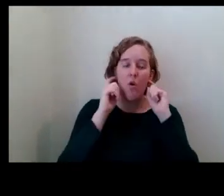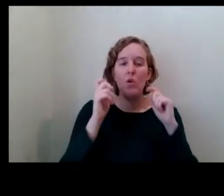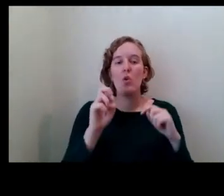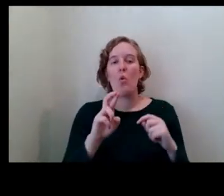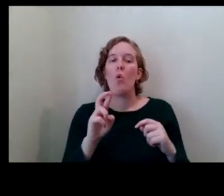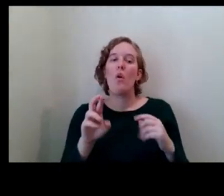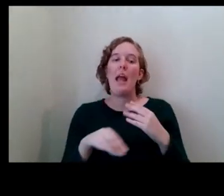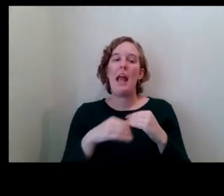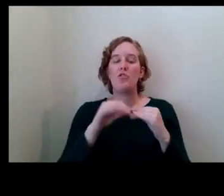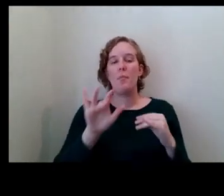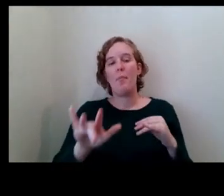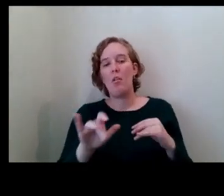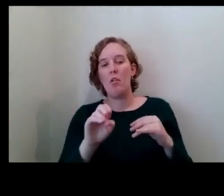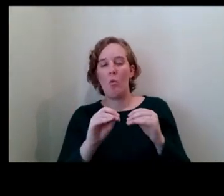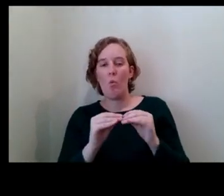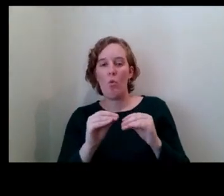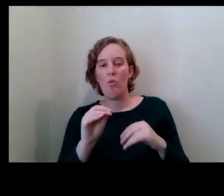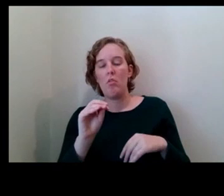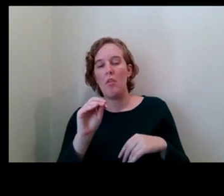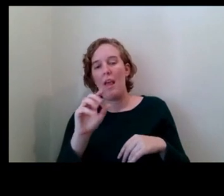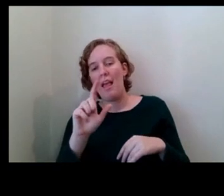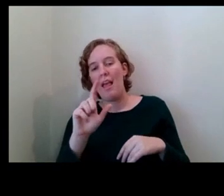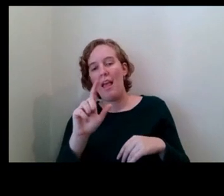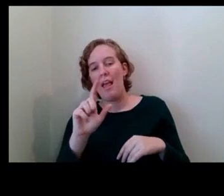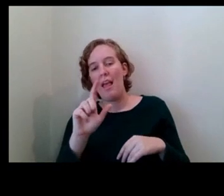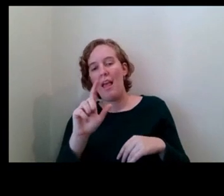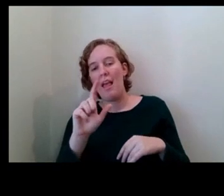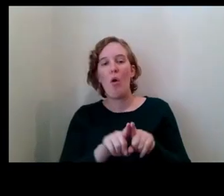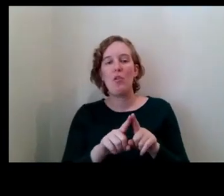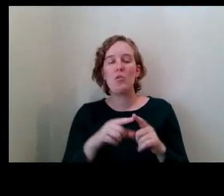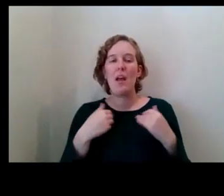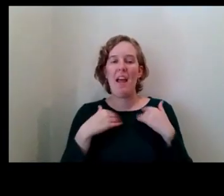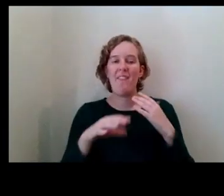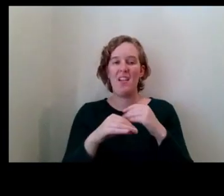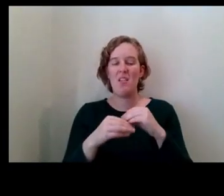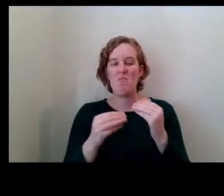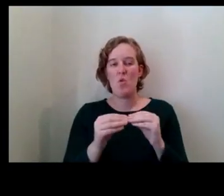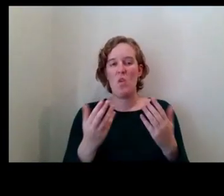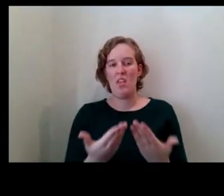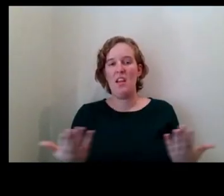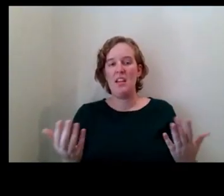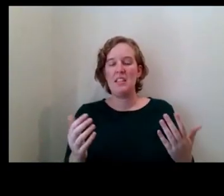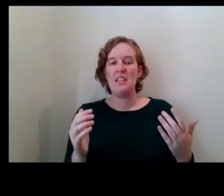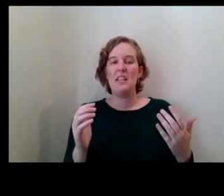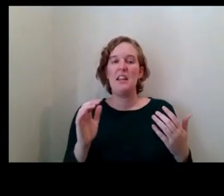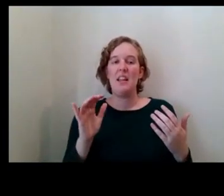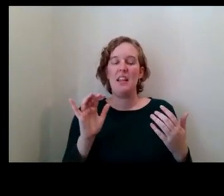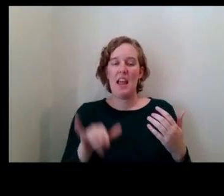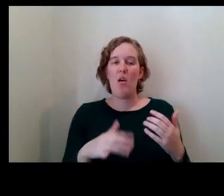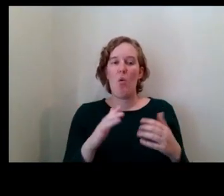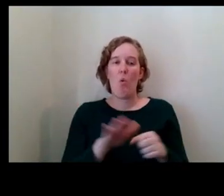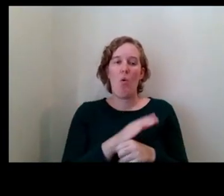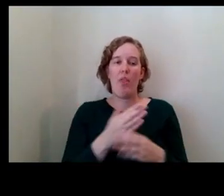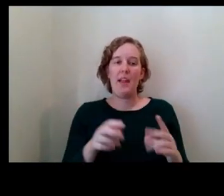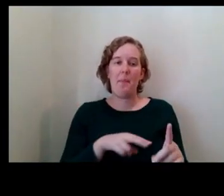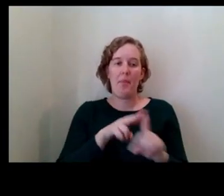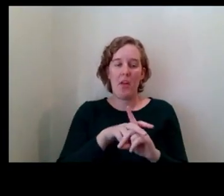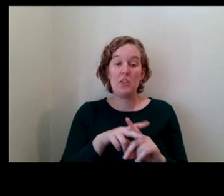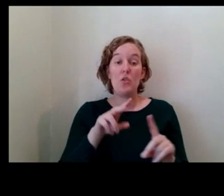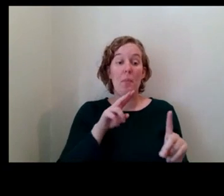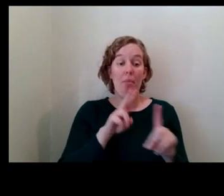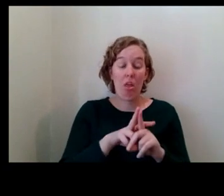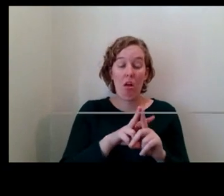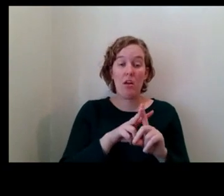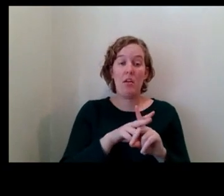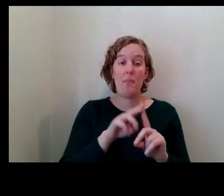LED. But there's also an ecosystem of accessories you can buy that the whole device plugs into. So you can buy little robots and you plug your microbit